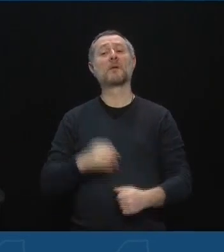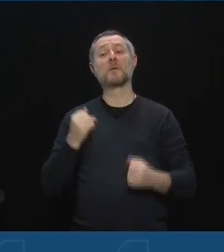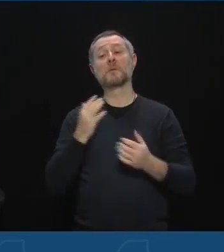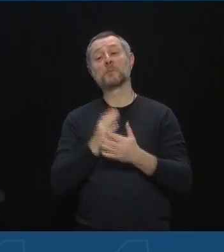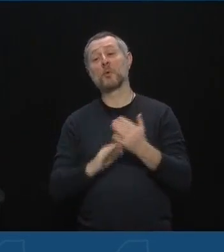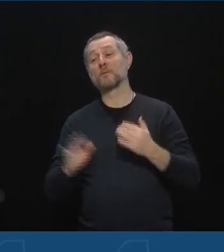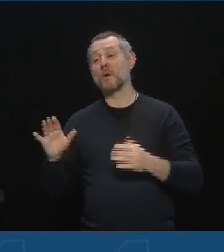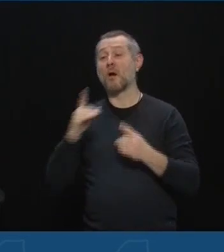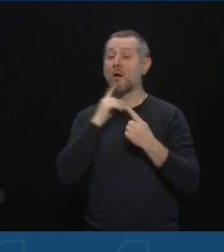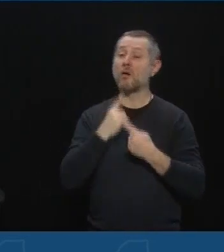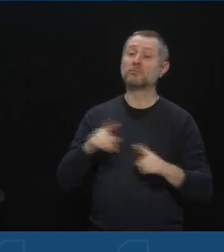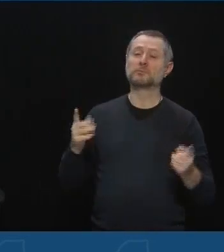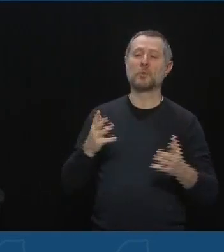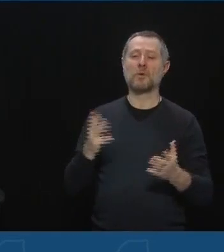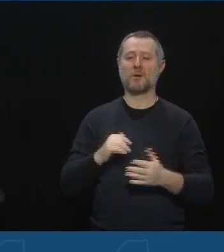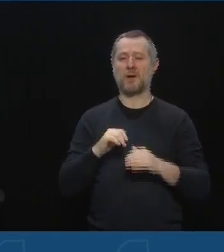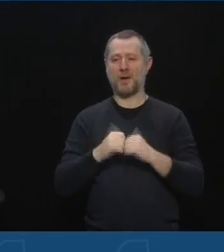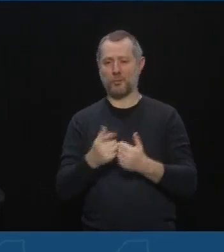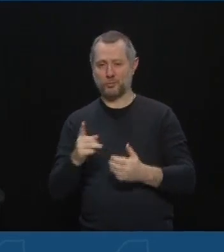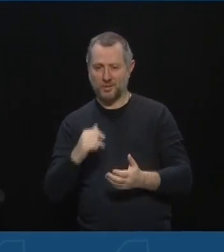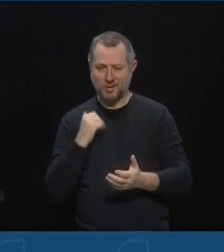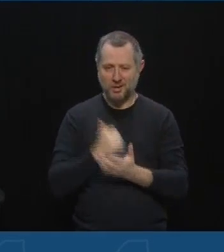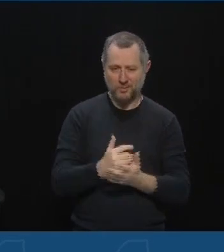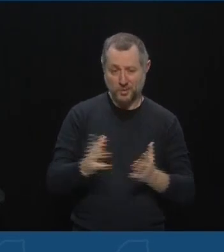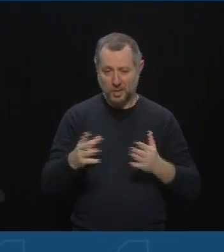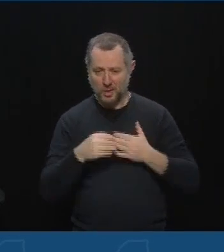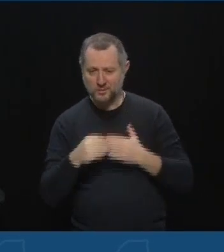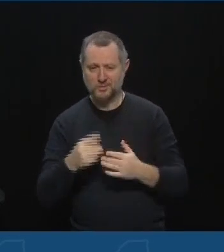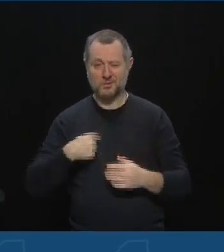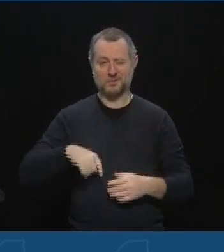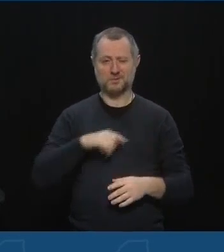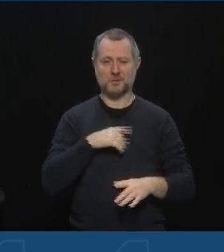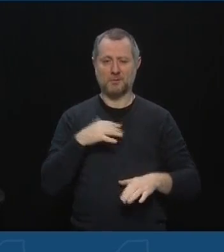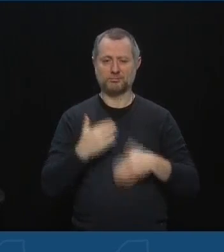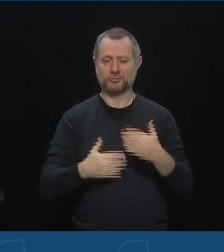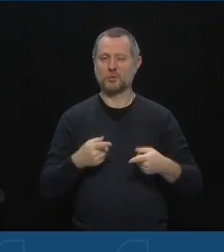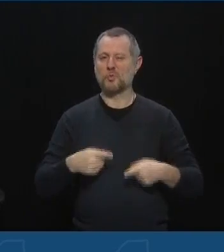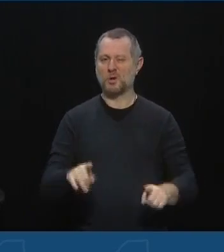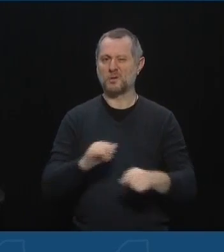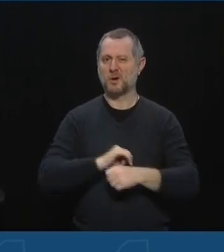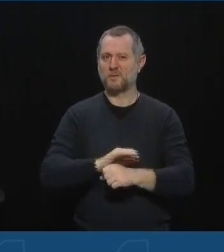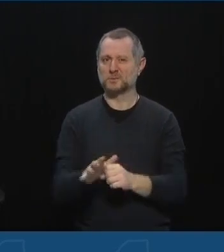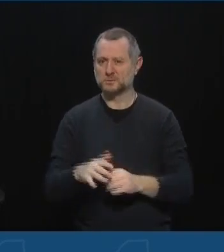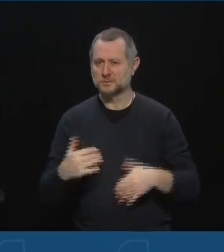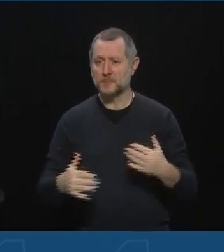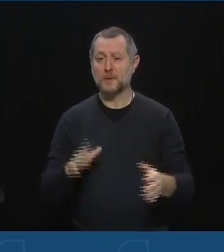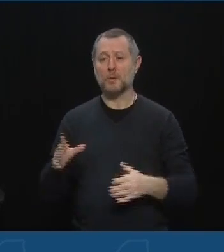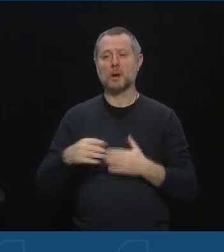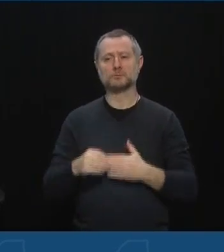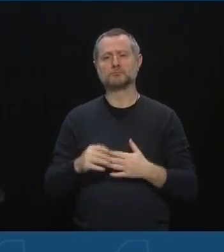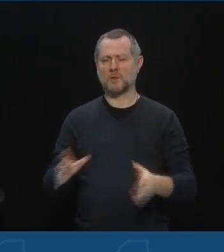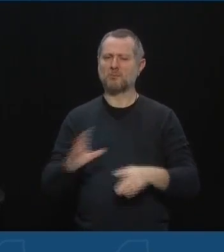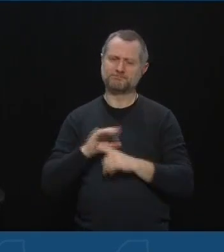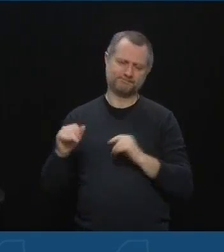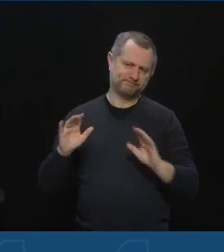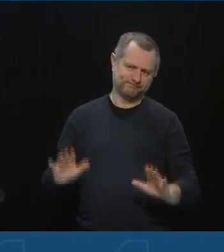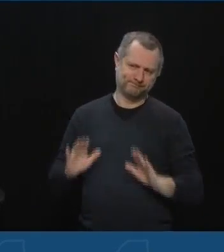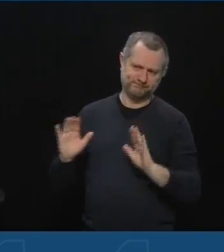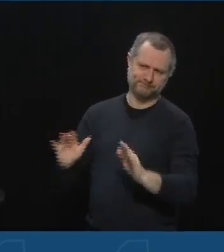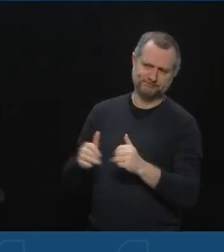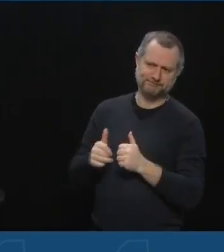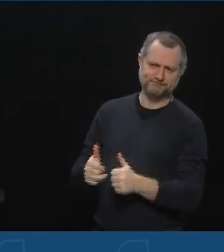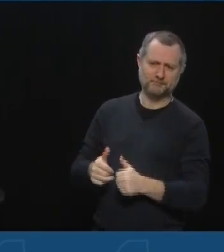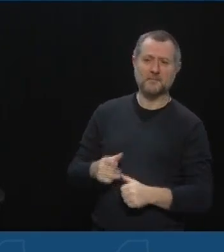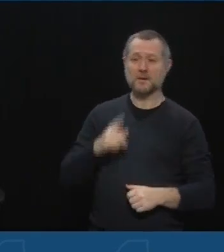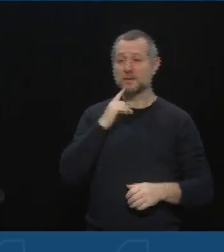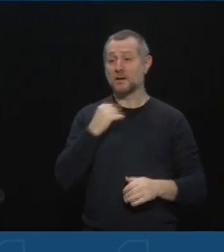how you got us through this pandemic. What you did was extraordinary, and it is great to say through in the past tense, because the last time we were together, I